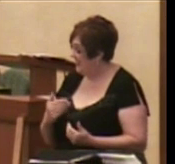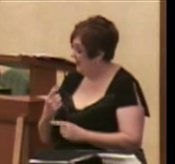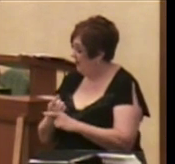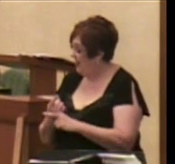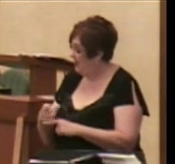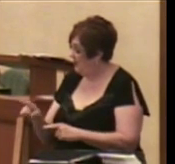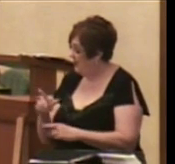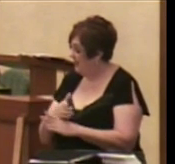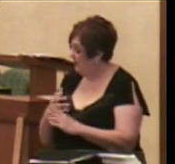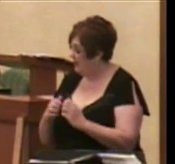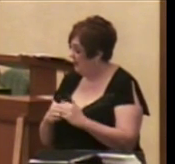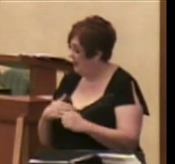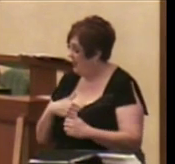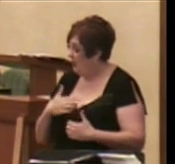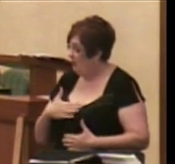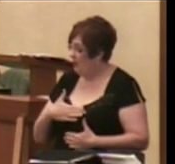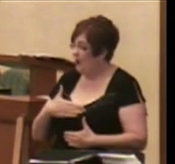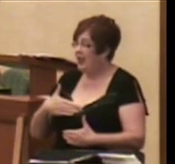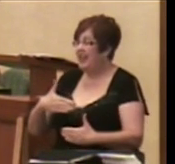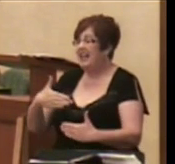Can you sing it with me?